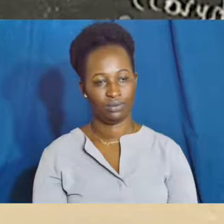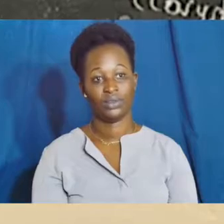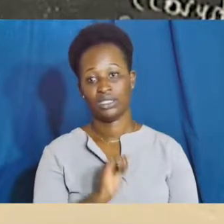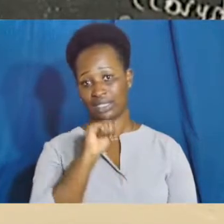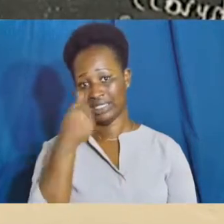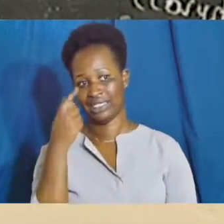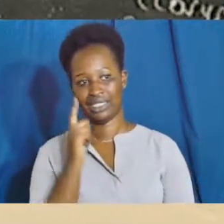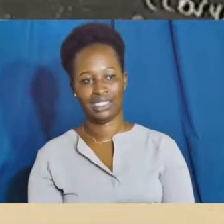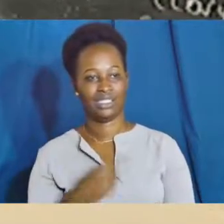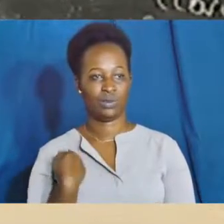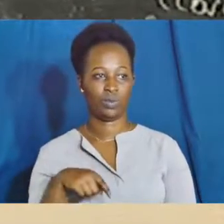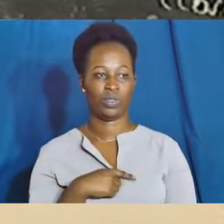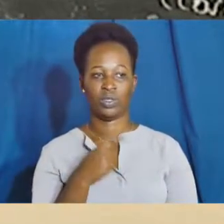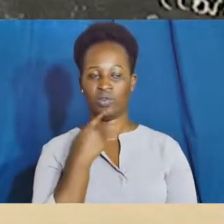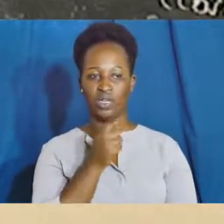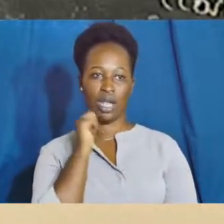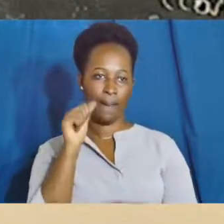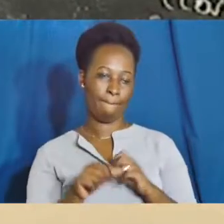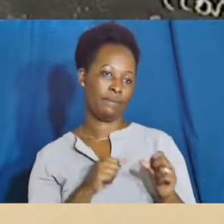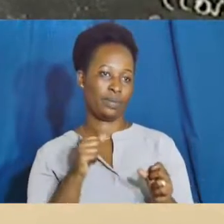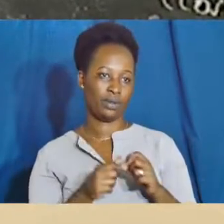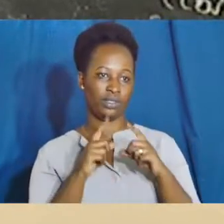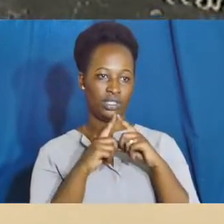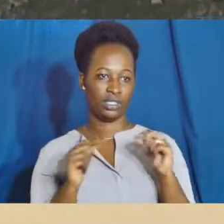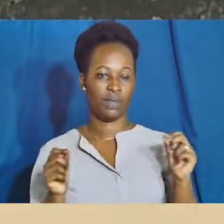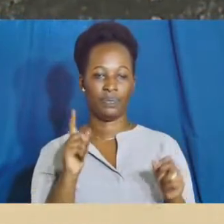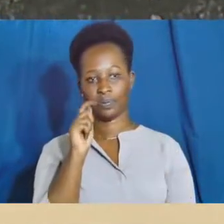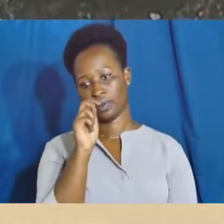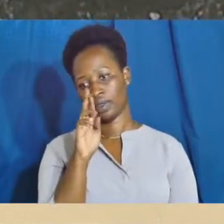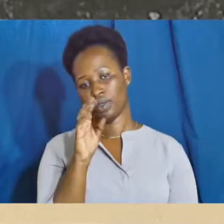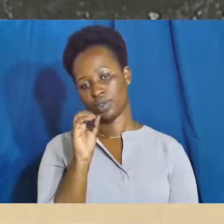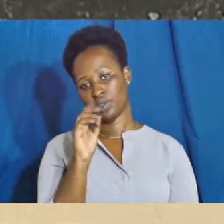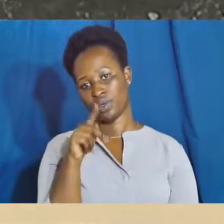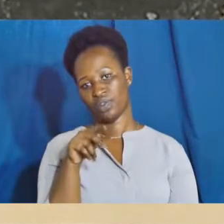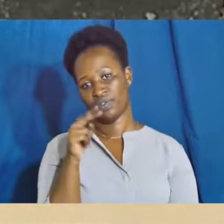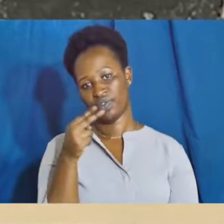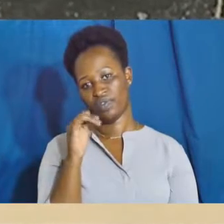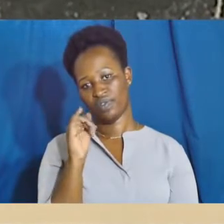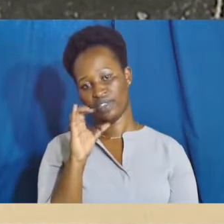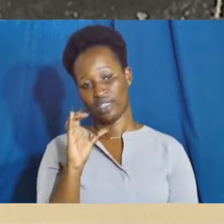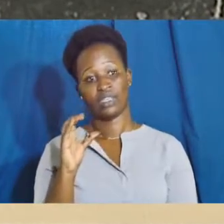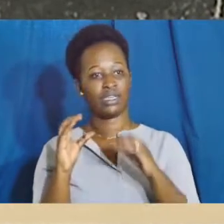Then when we talk about the term trophic level,